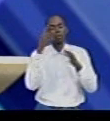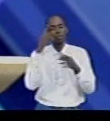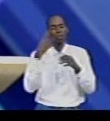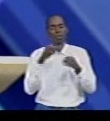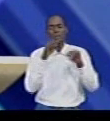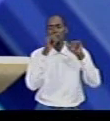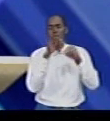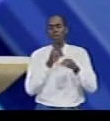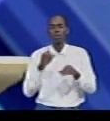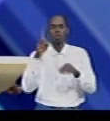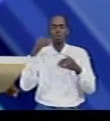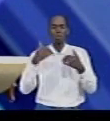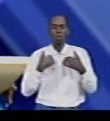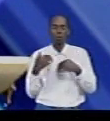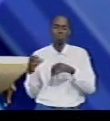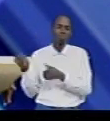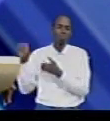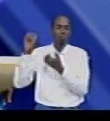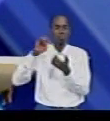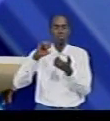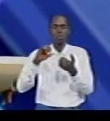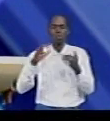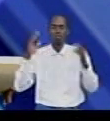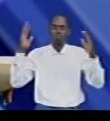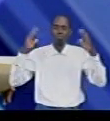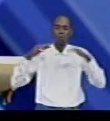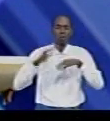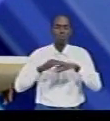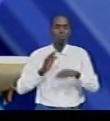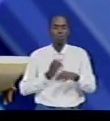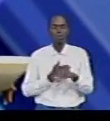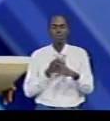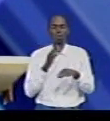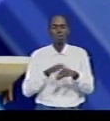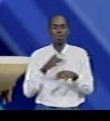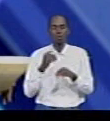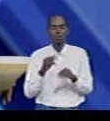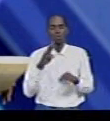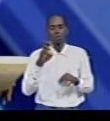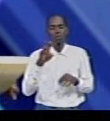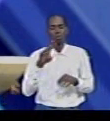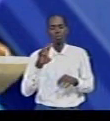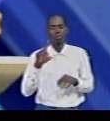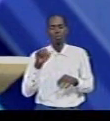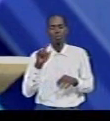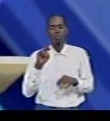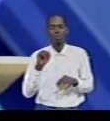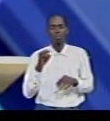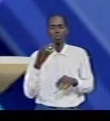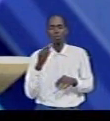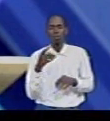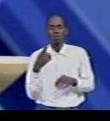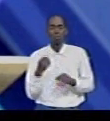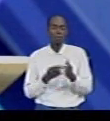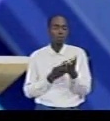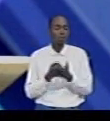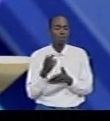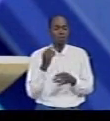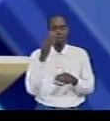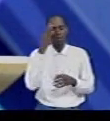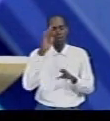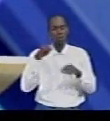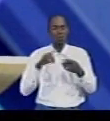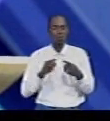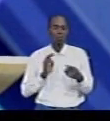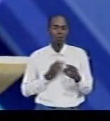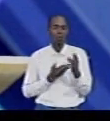blessing you have showered on us tonight, the revelation of the truth, the knowledge you have granted unto us through this Bible